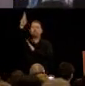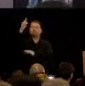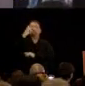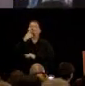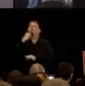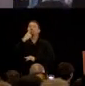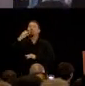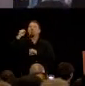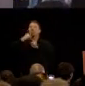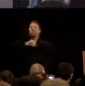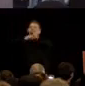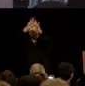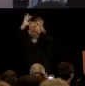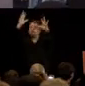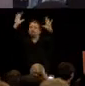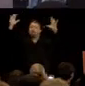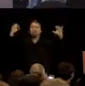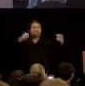rockets red